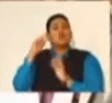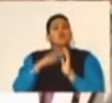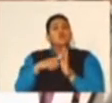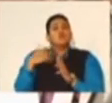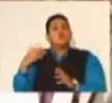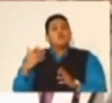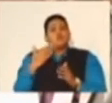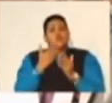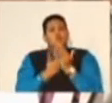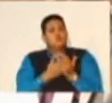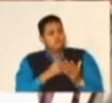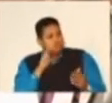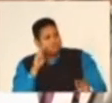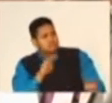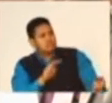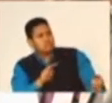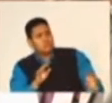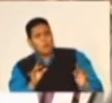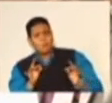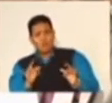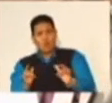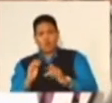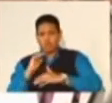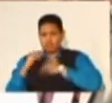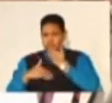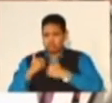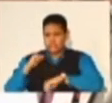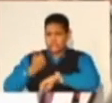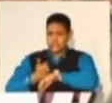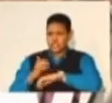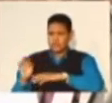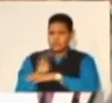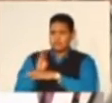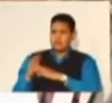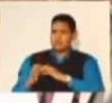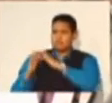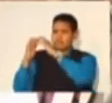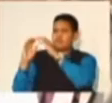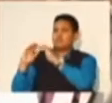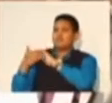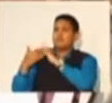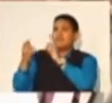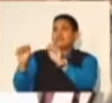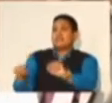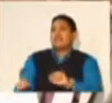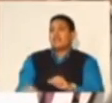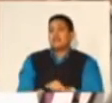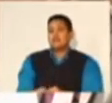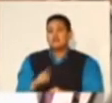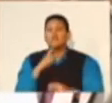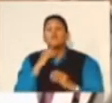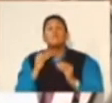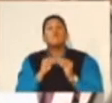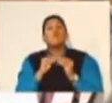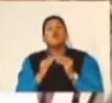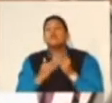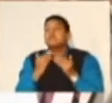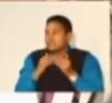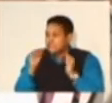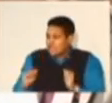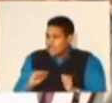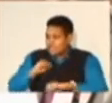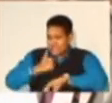metric of the ease of doing business in Jamaica. This will make it much easier to create